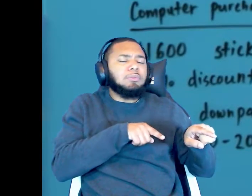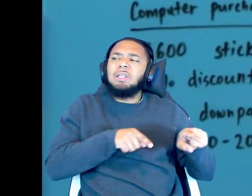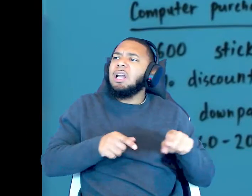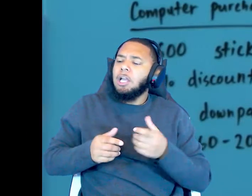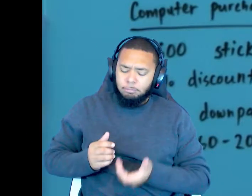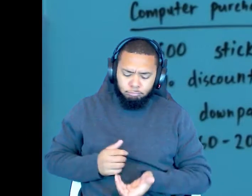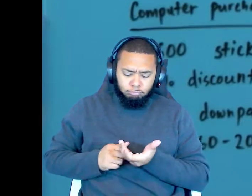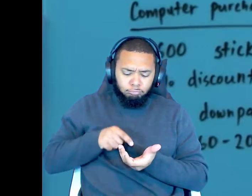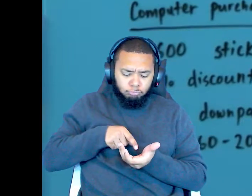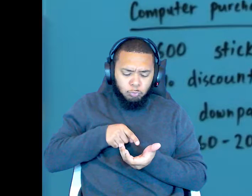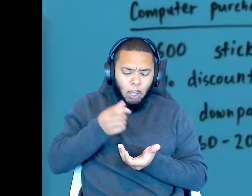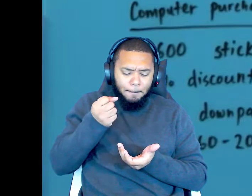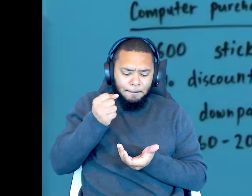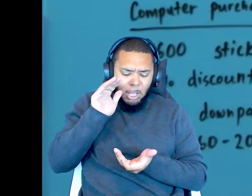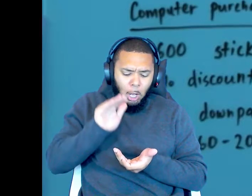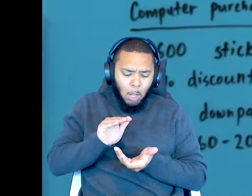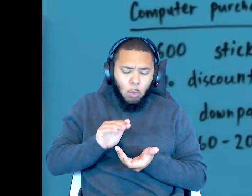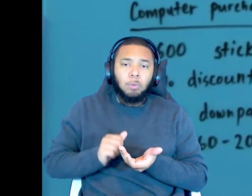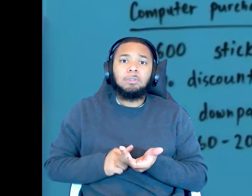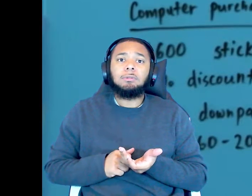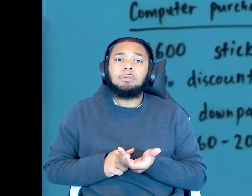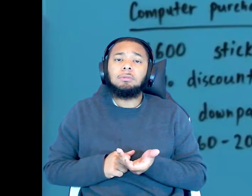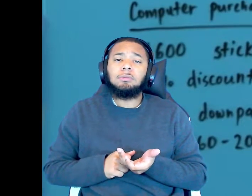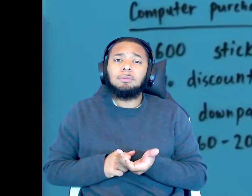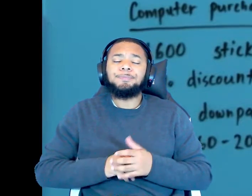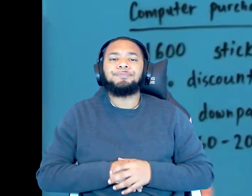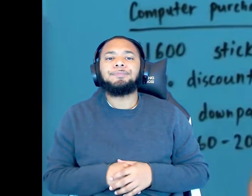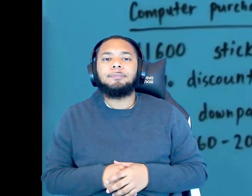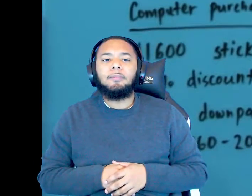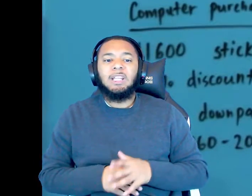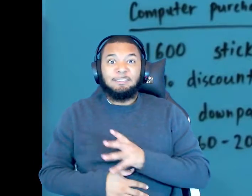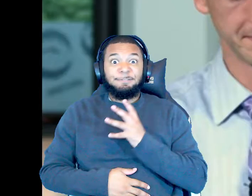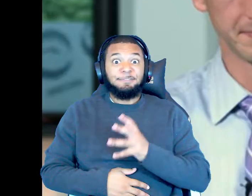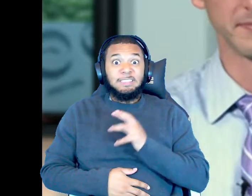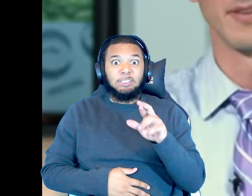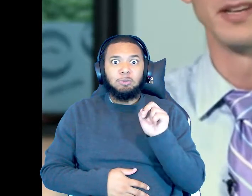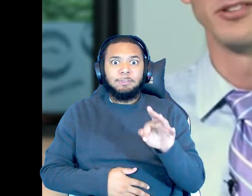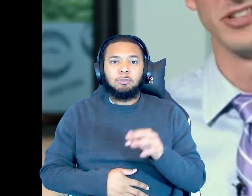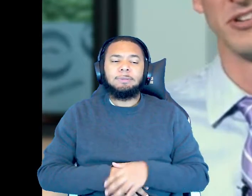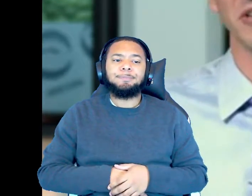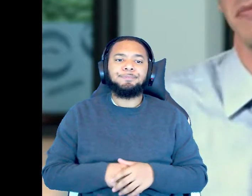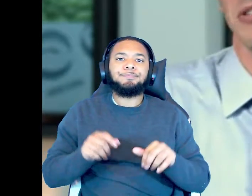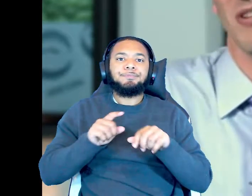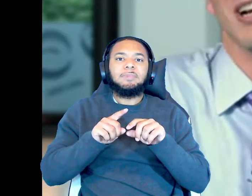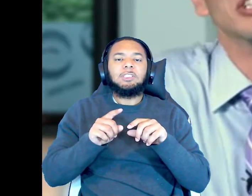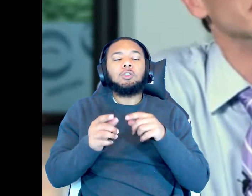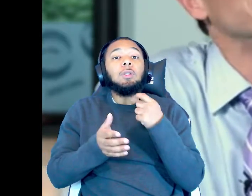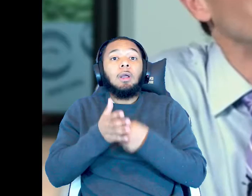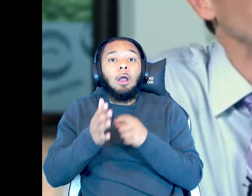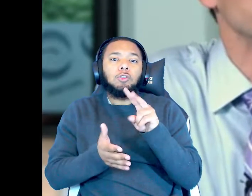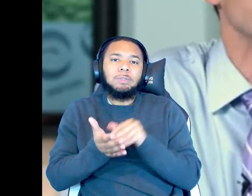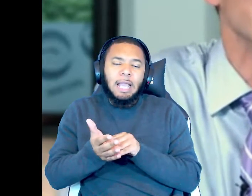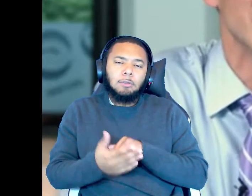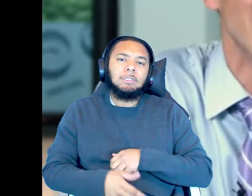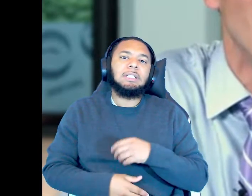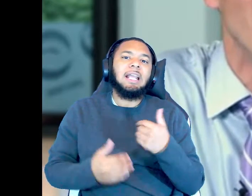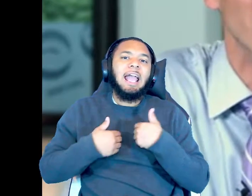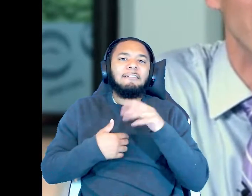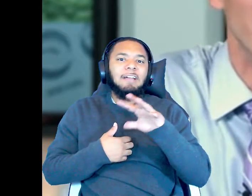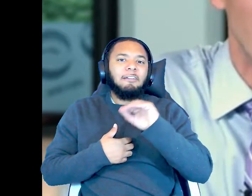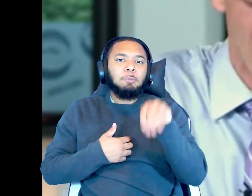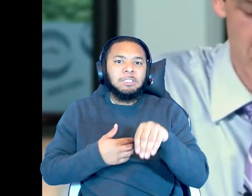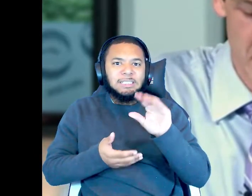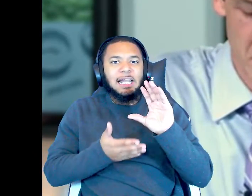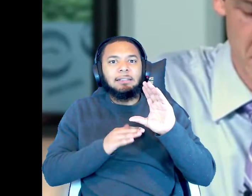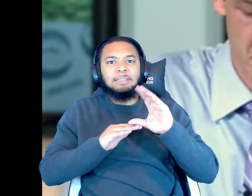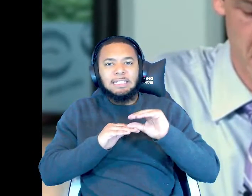this smart fridge, $2,000 though. There is, however, a 5% discount. You say to yourself, Mr. Rogers, 5%, that's kind of